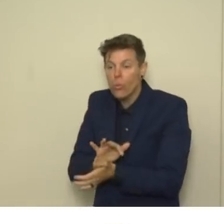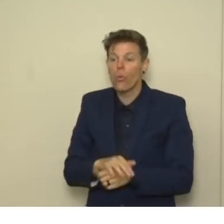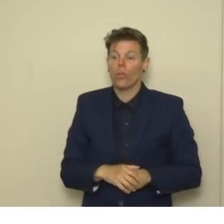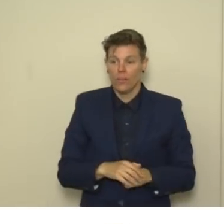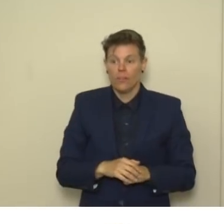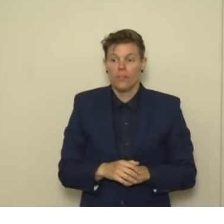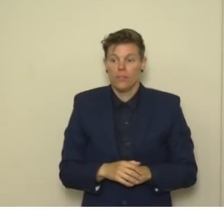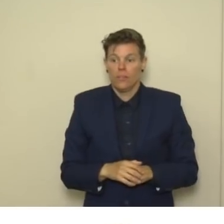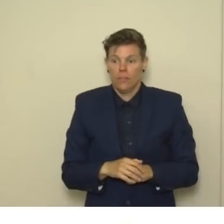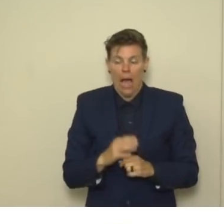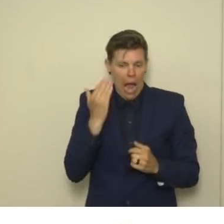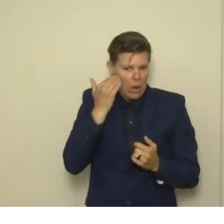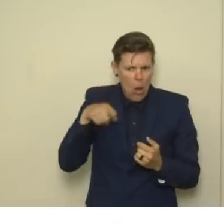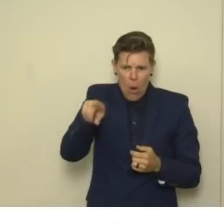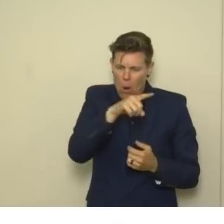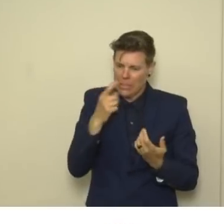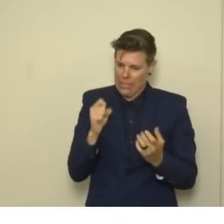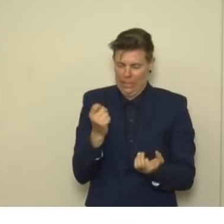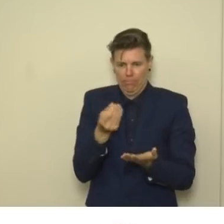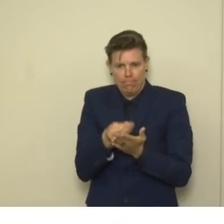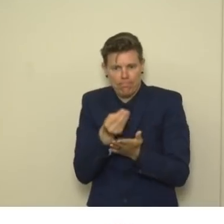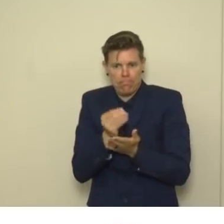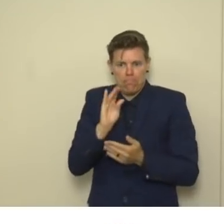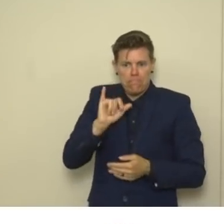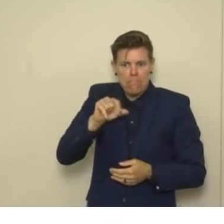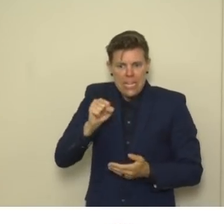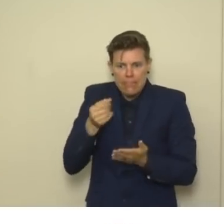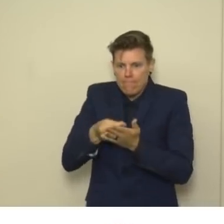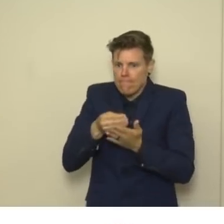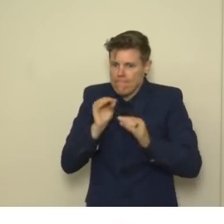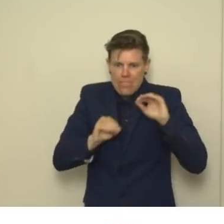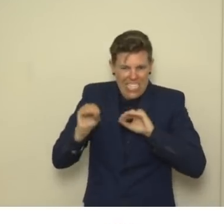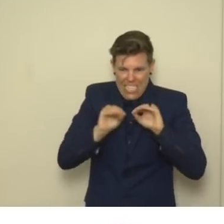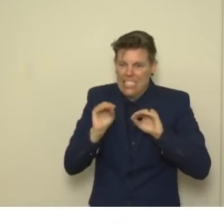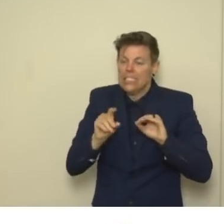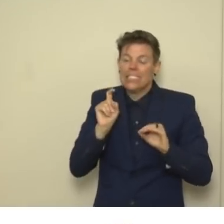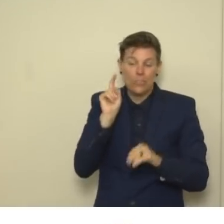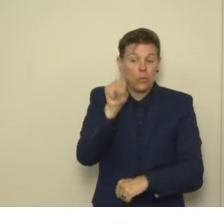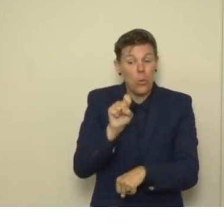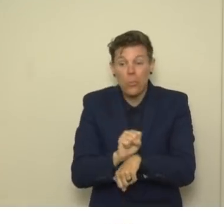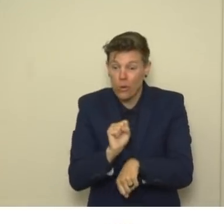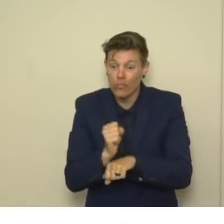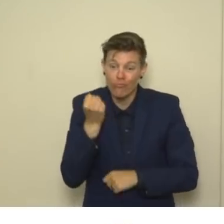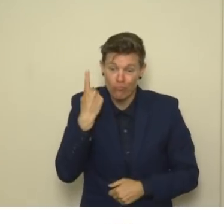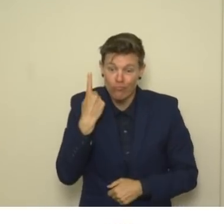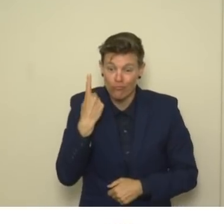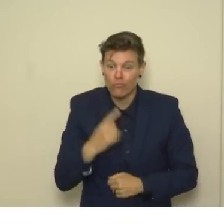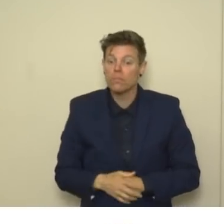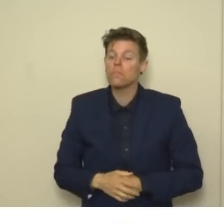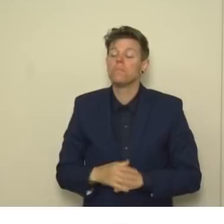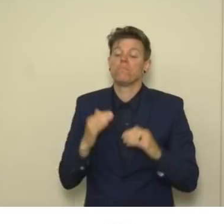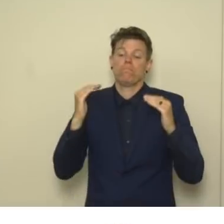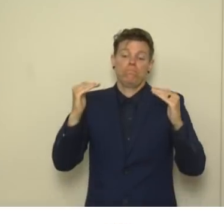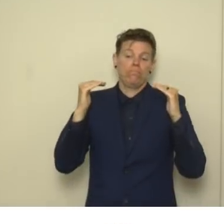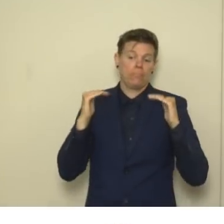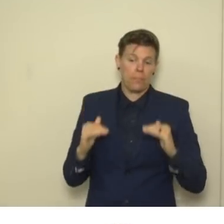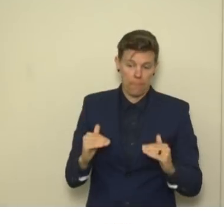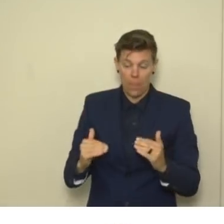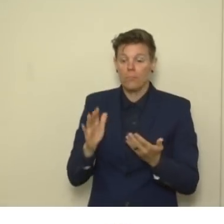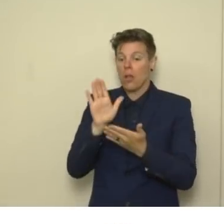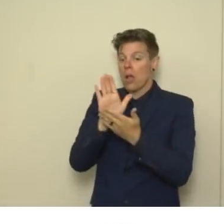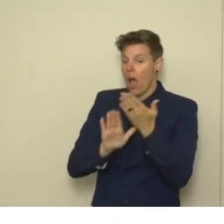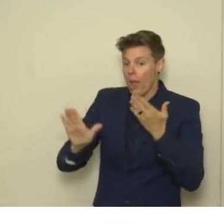country and in the state of New Mexico. And higher education, colleges and universities are also